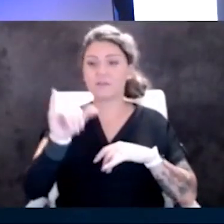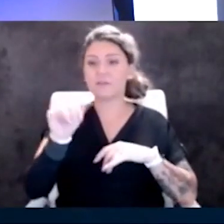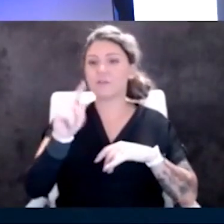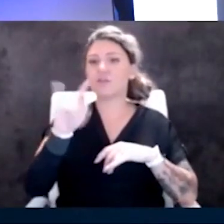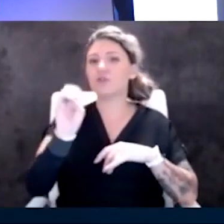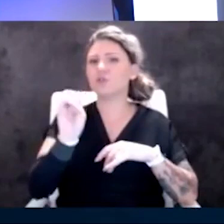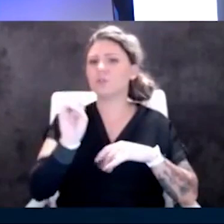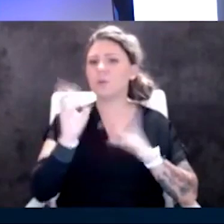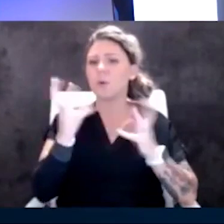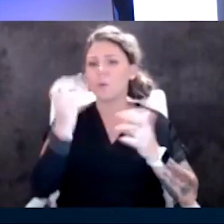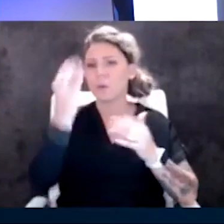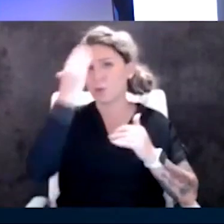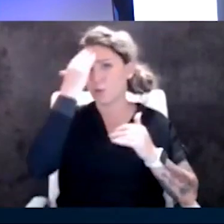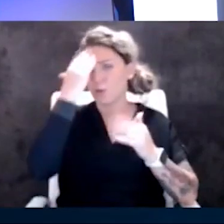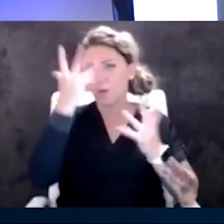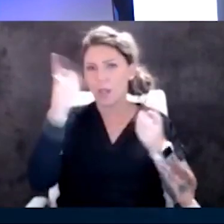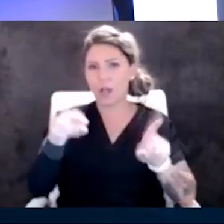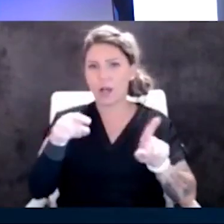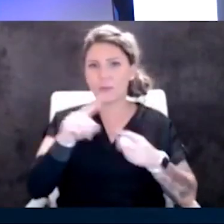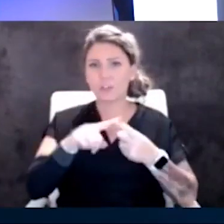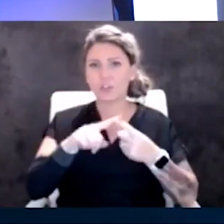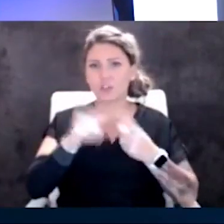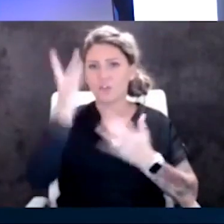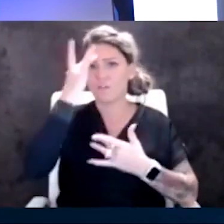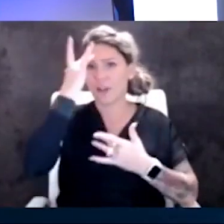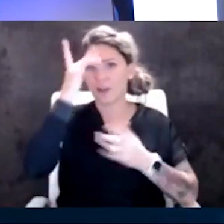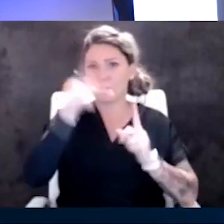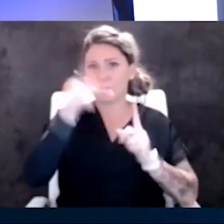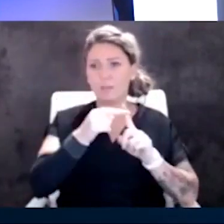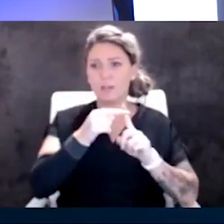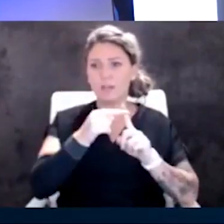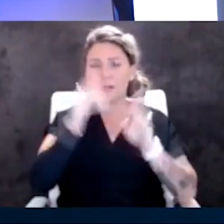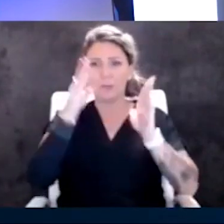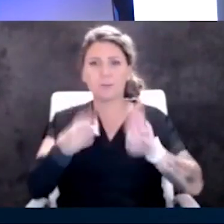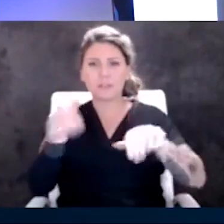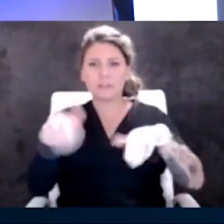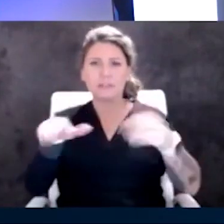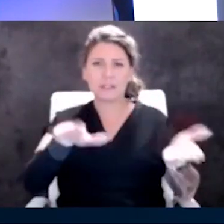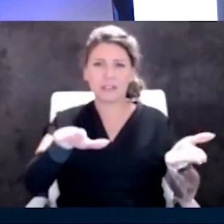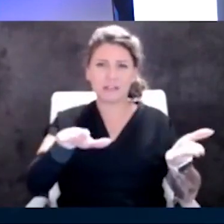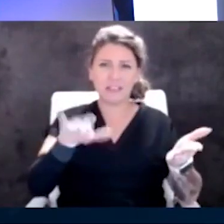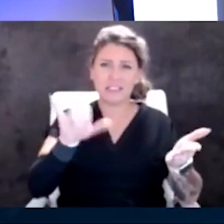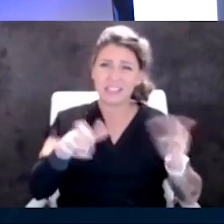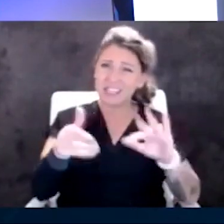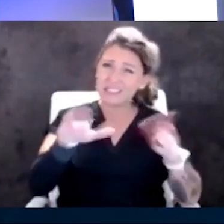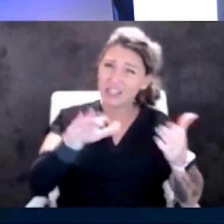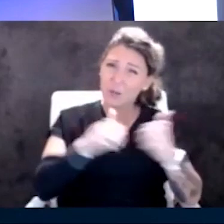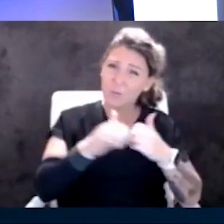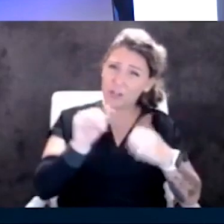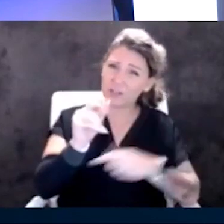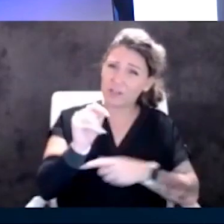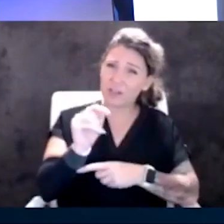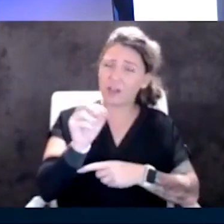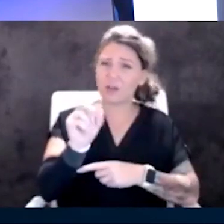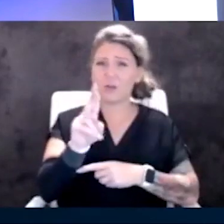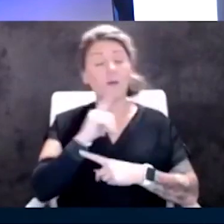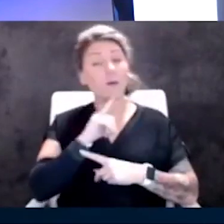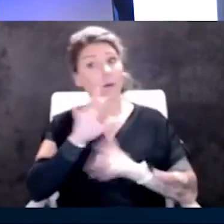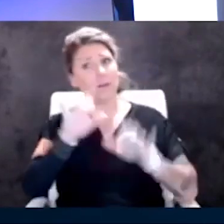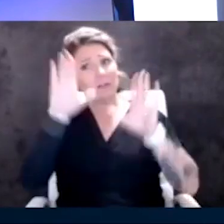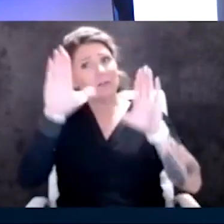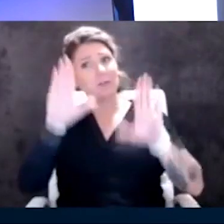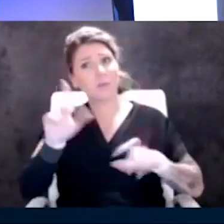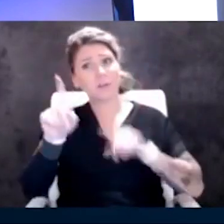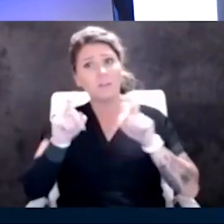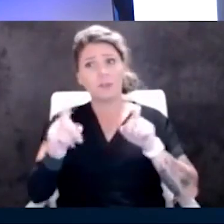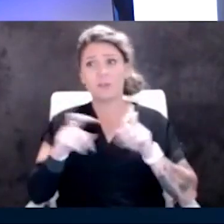happens to the virus when a person passes away? Does the virus die along with it, or how long does it stay active That's a in the great body? question, Hawkeye. You're the